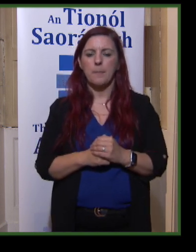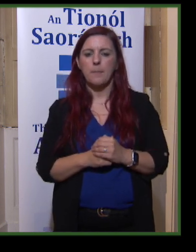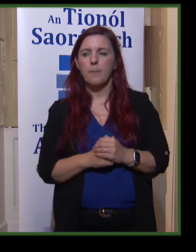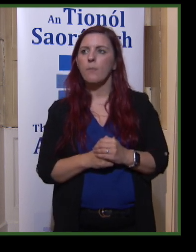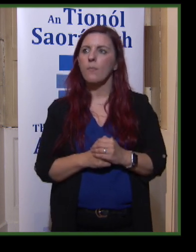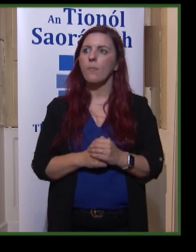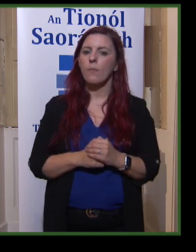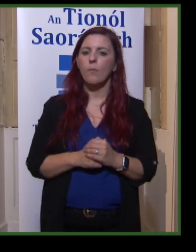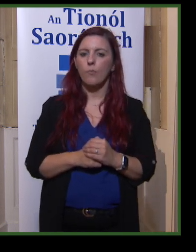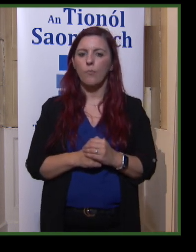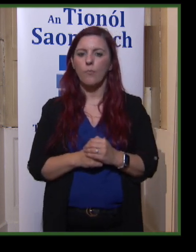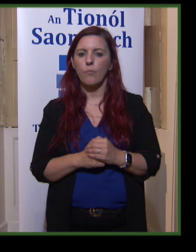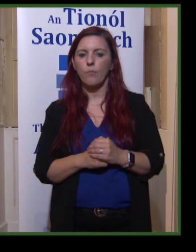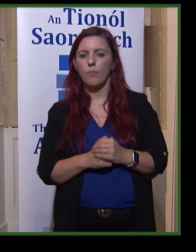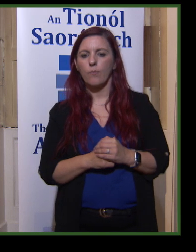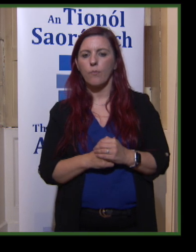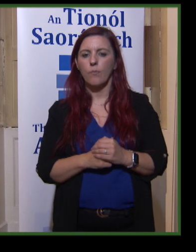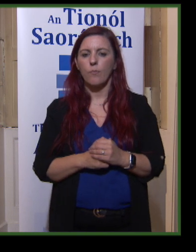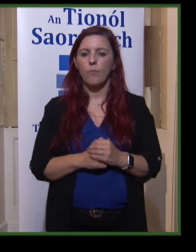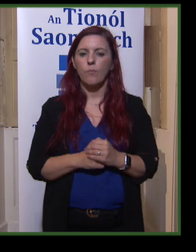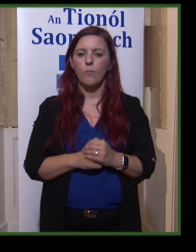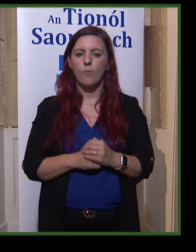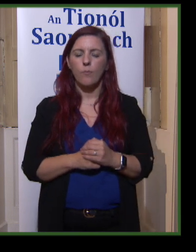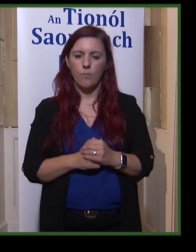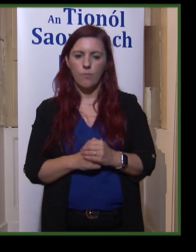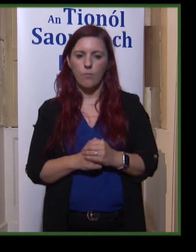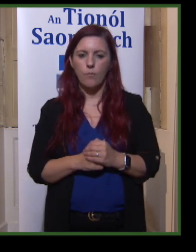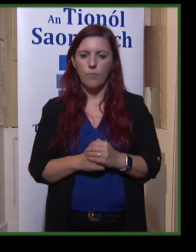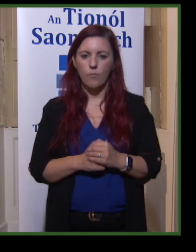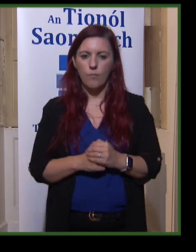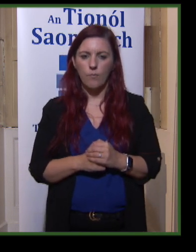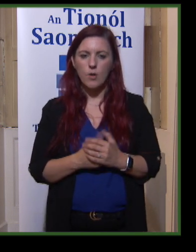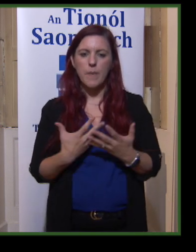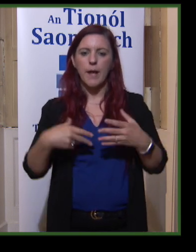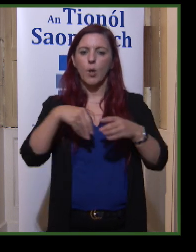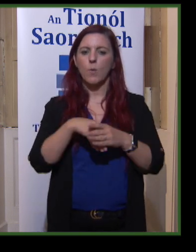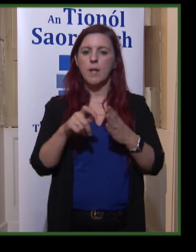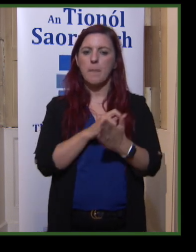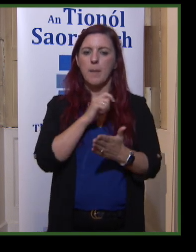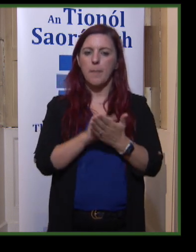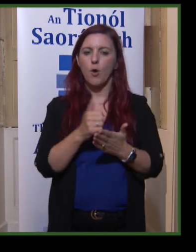and 8% said no restrictions. To be included on the ballot paper, a candidate must,